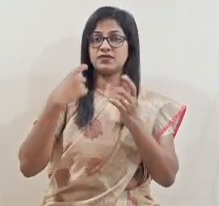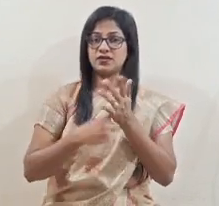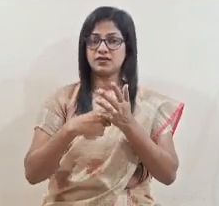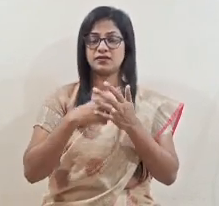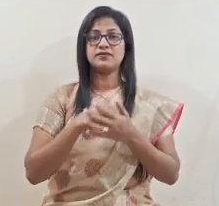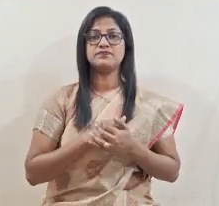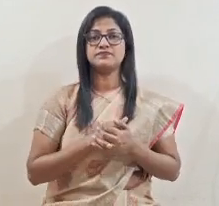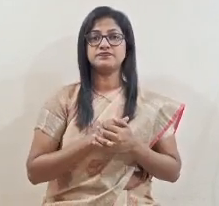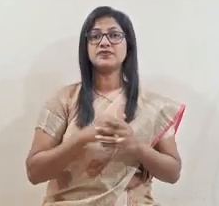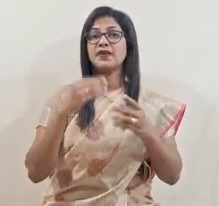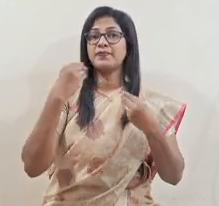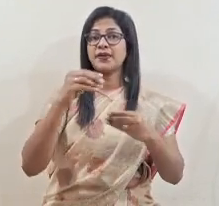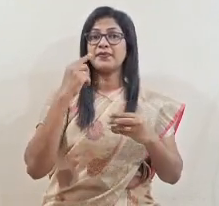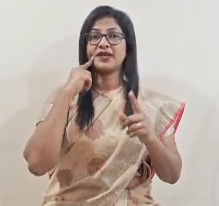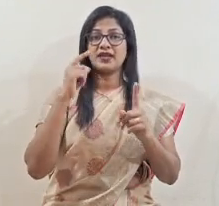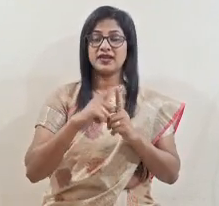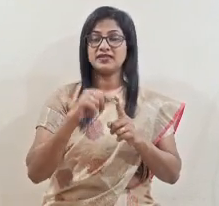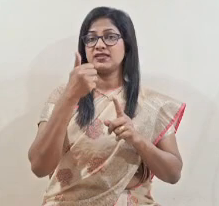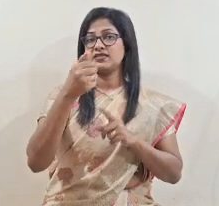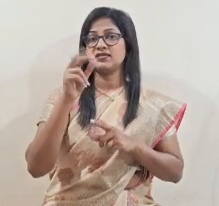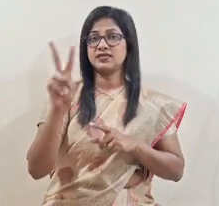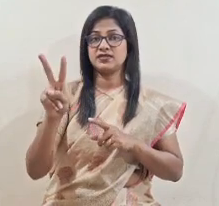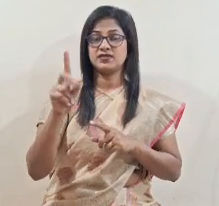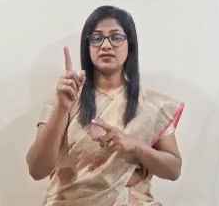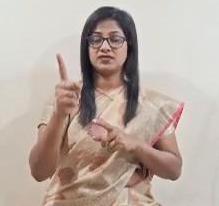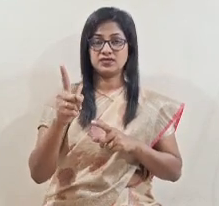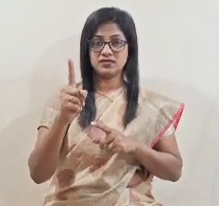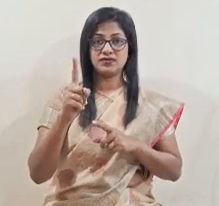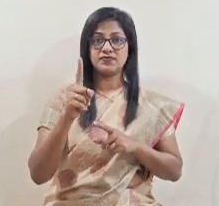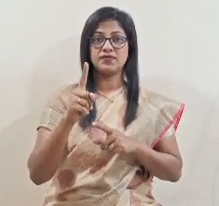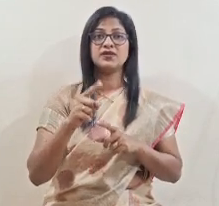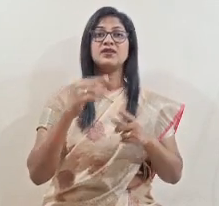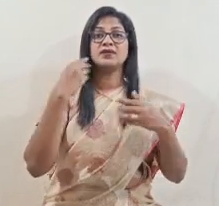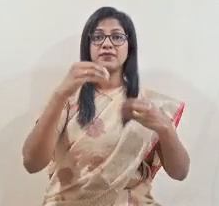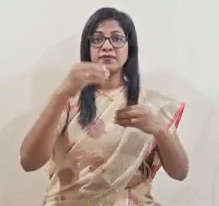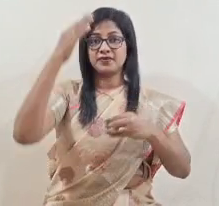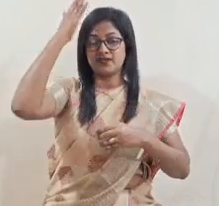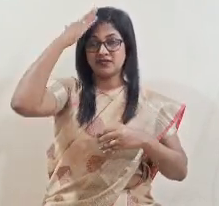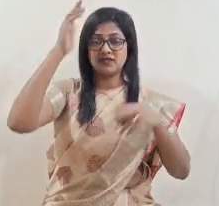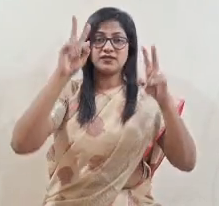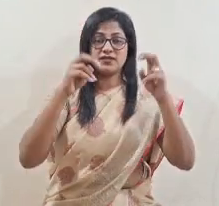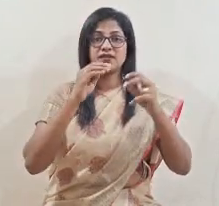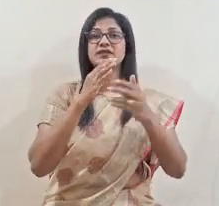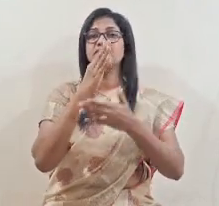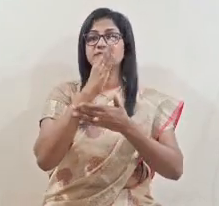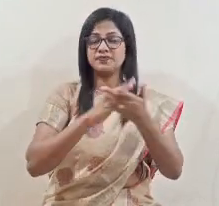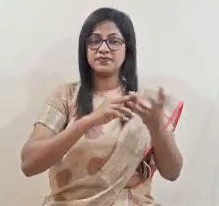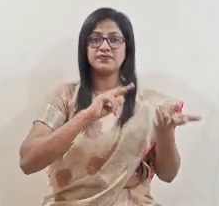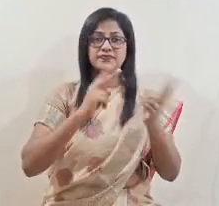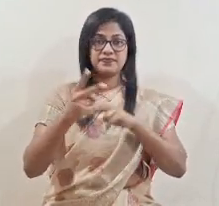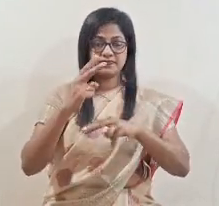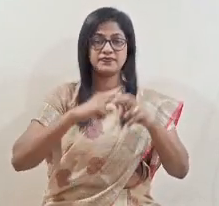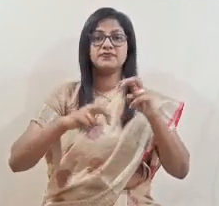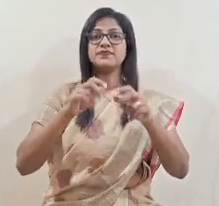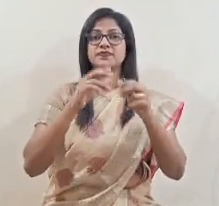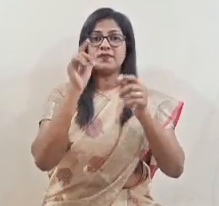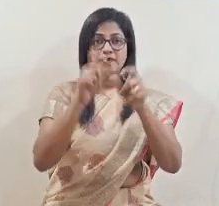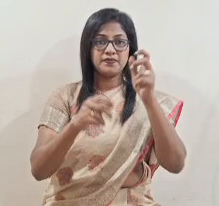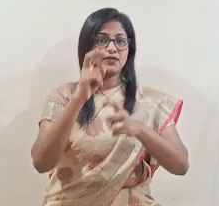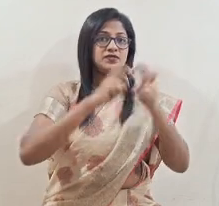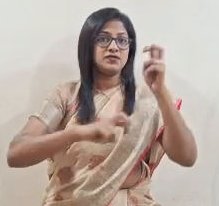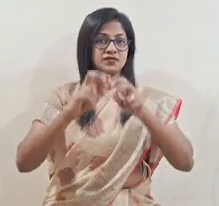Rakra. Paper ID 61, paper title Parameters for Assessing Public Transport Accessibility of Indian